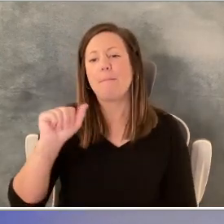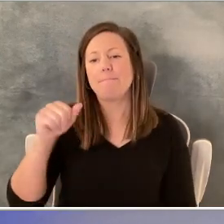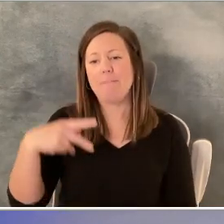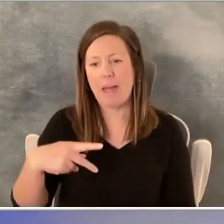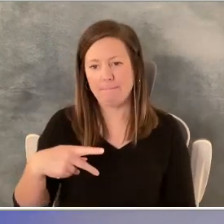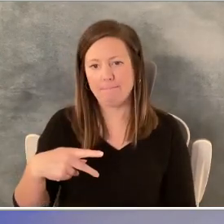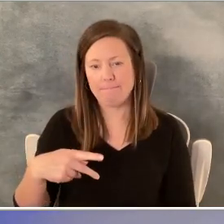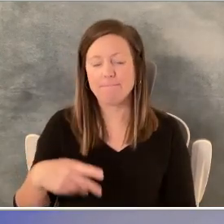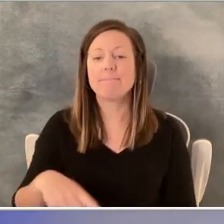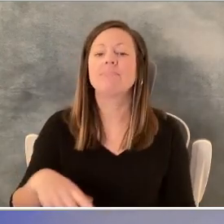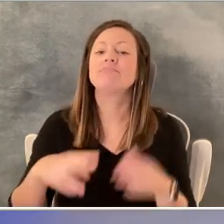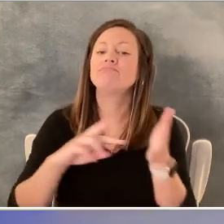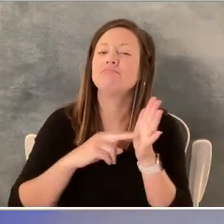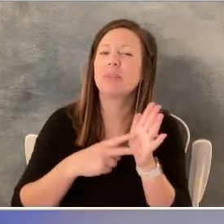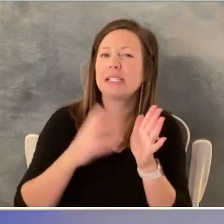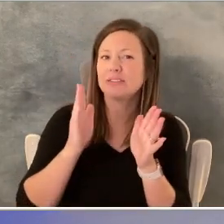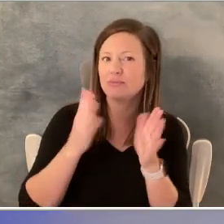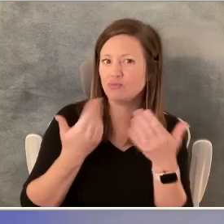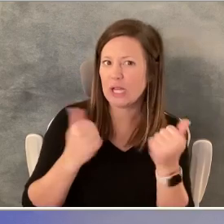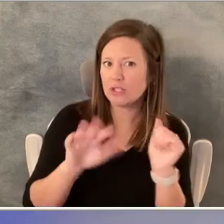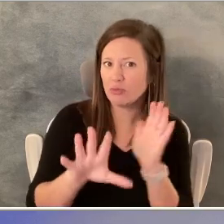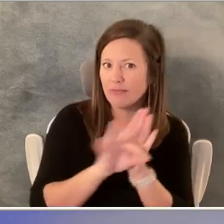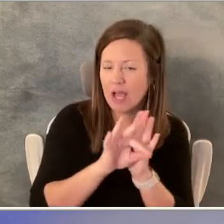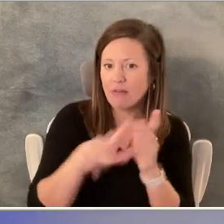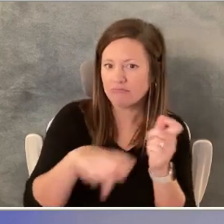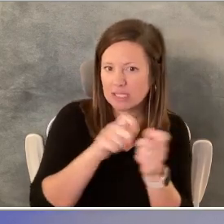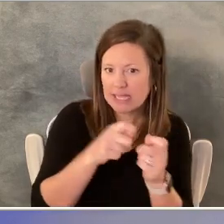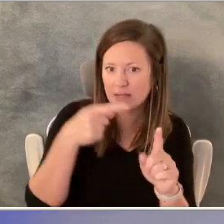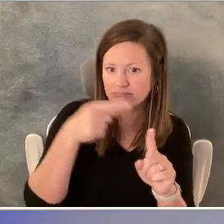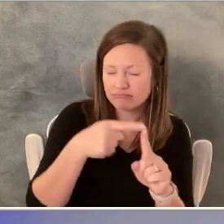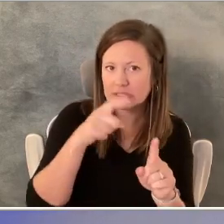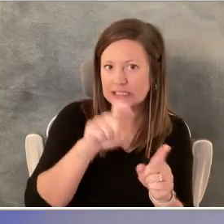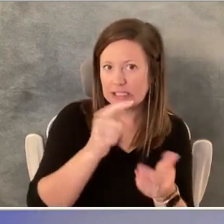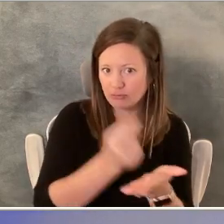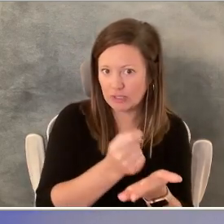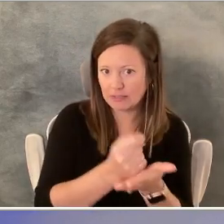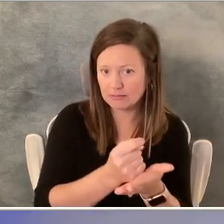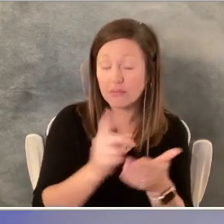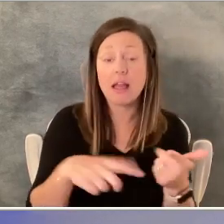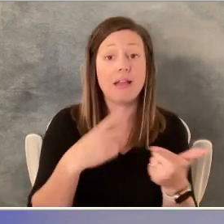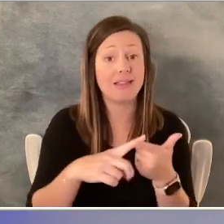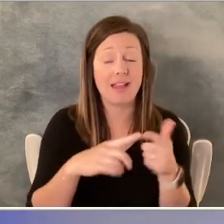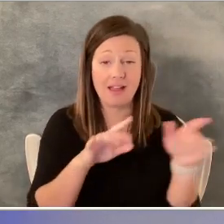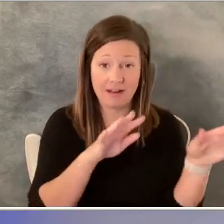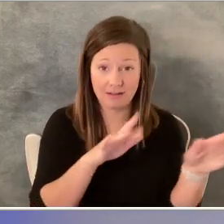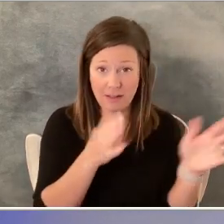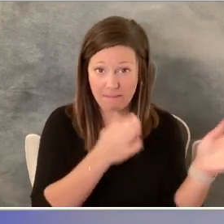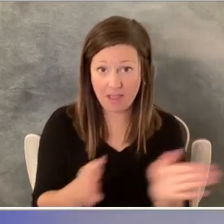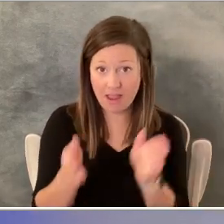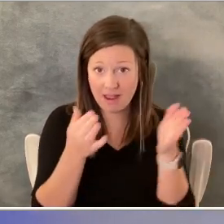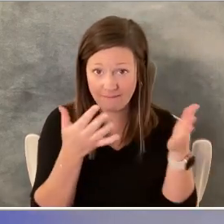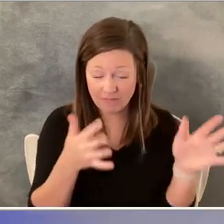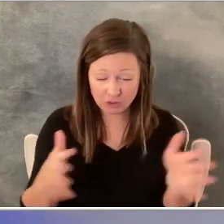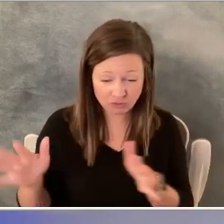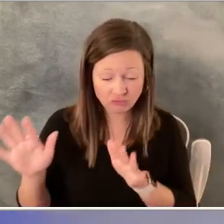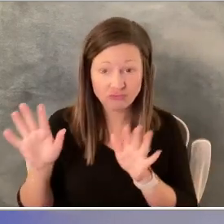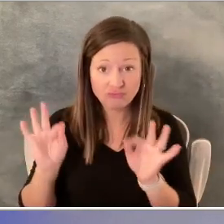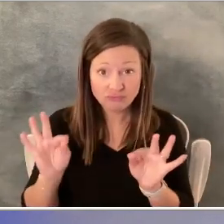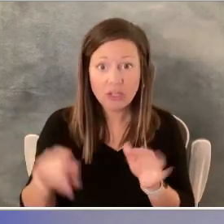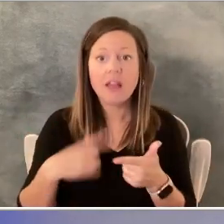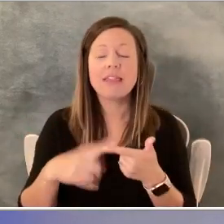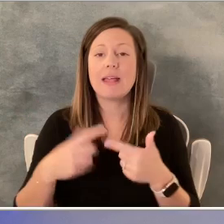outlining the part of the prostate that needs to be treated. And then once all that plan is in place, we turn on the machine, and the